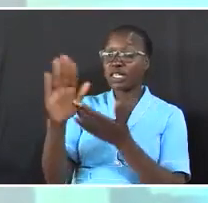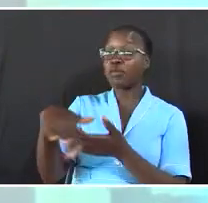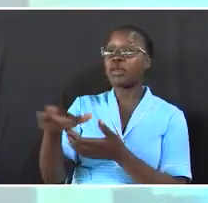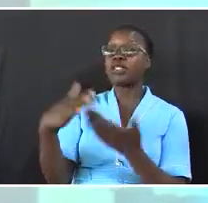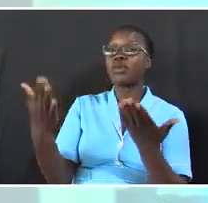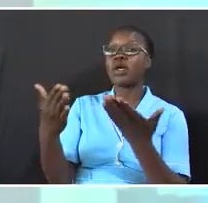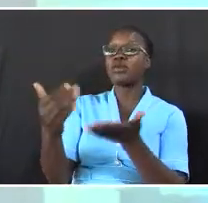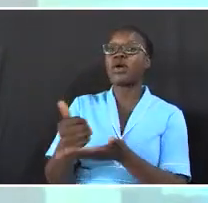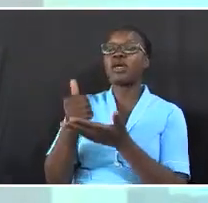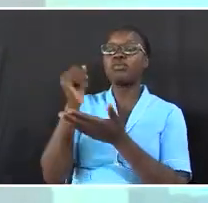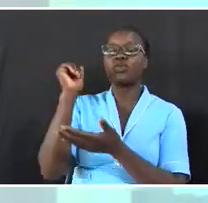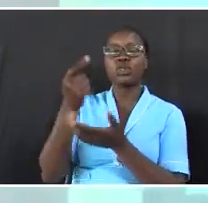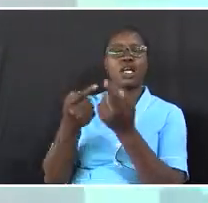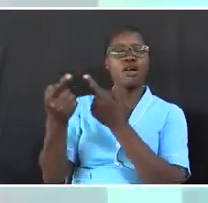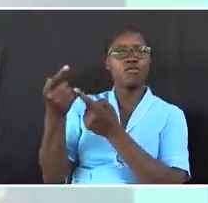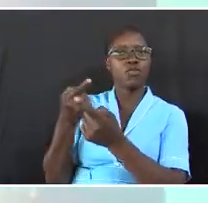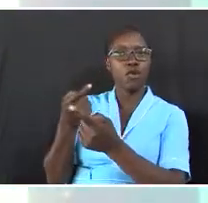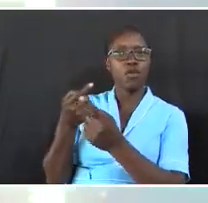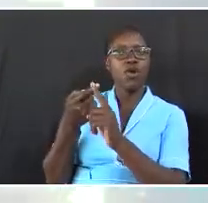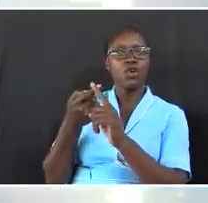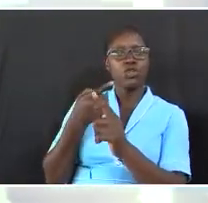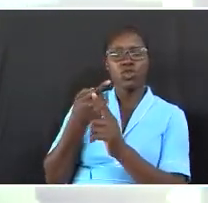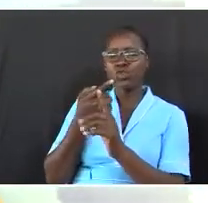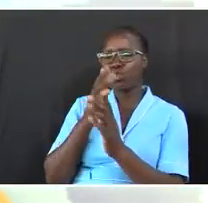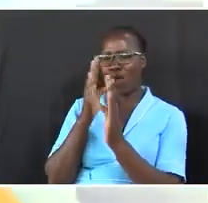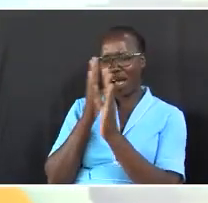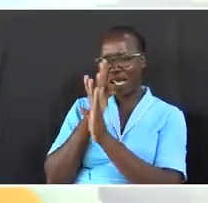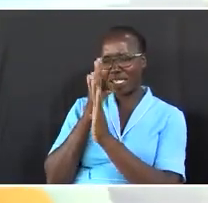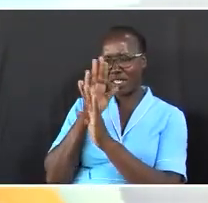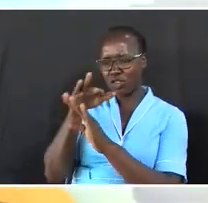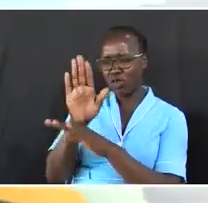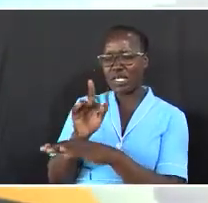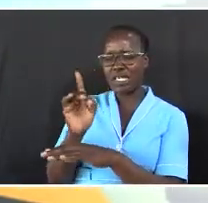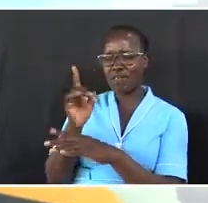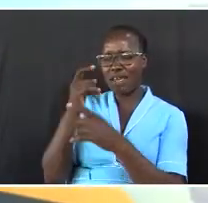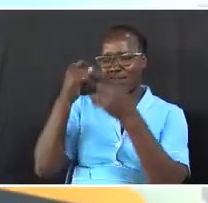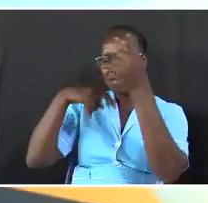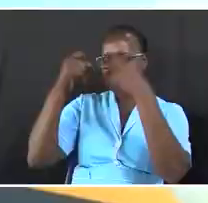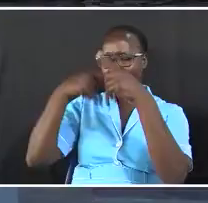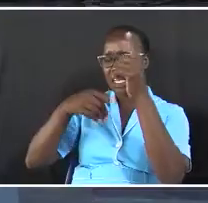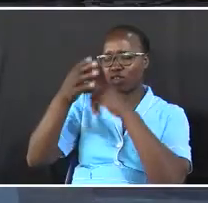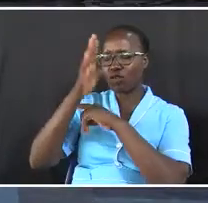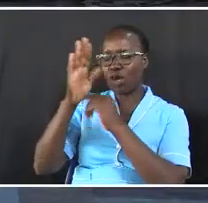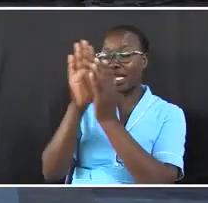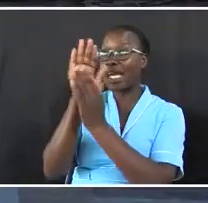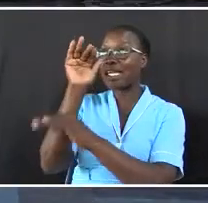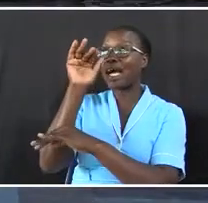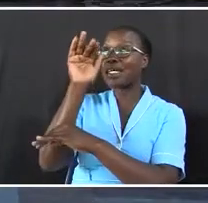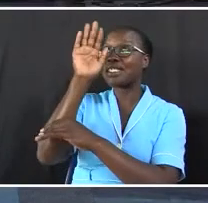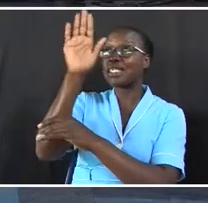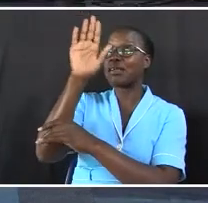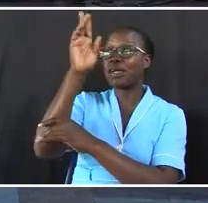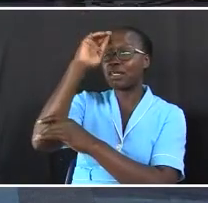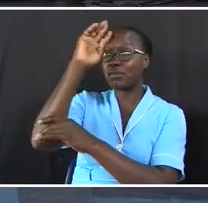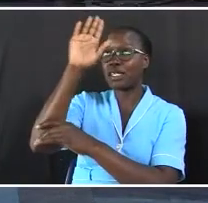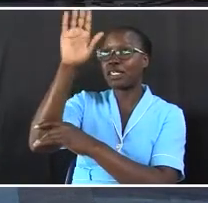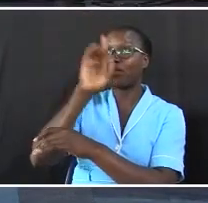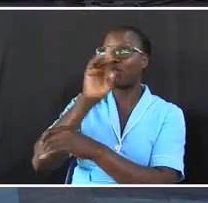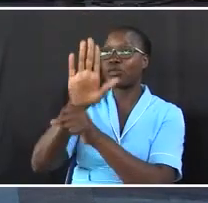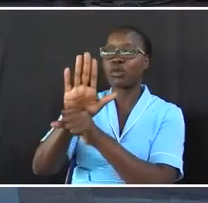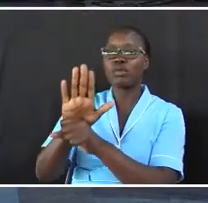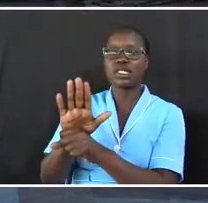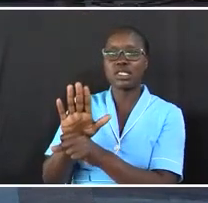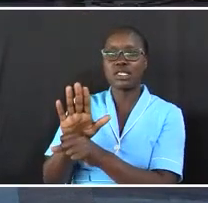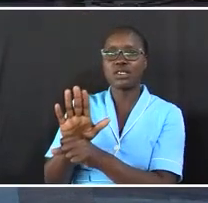supposed to come from. And instead of you hiding yourself and crying to God and asking him and reminding him of his